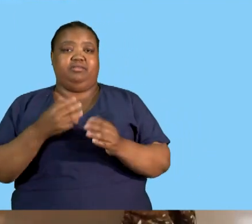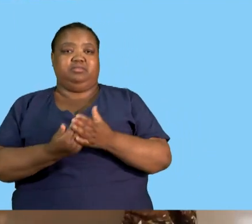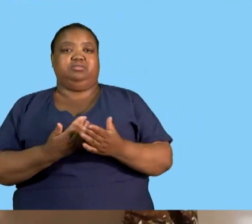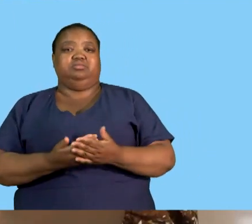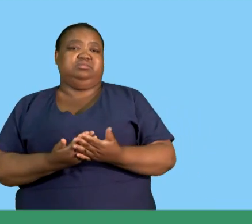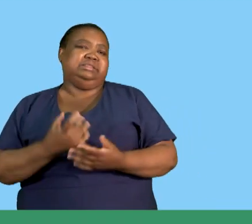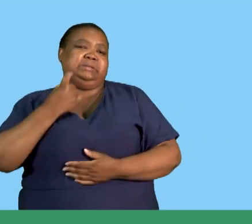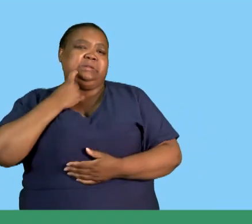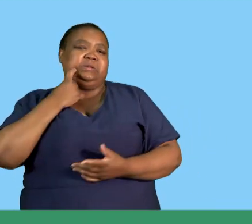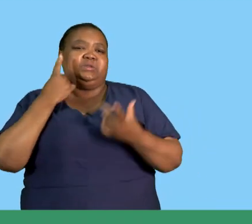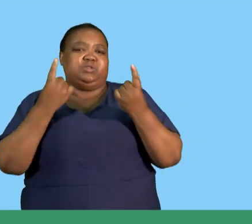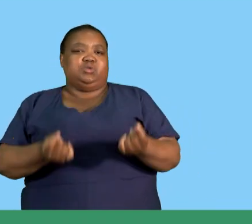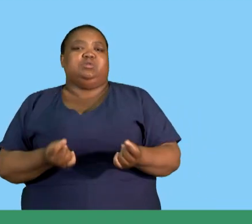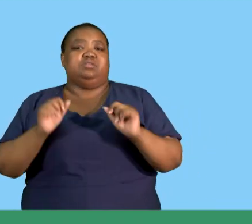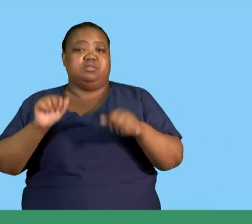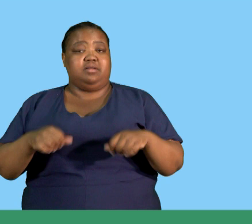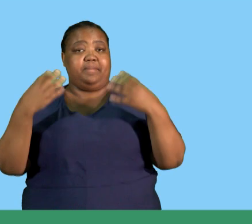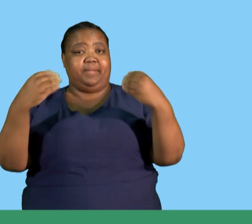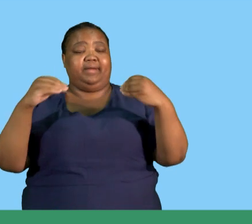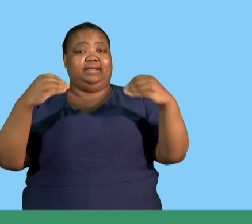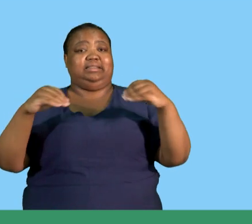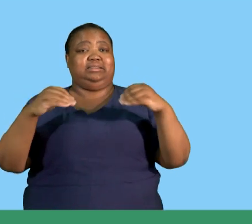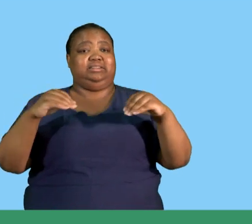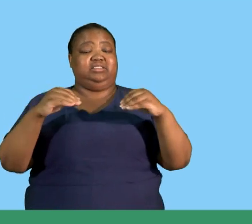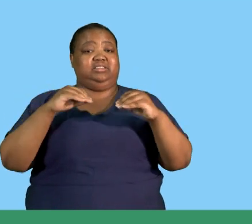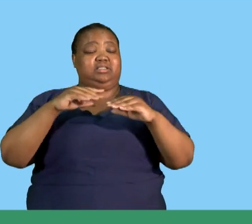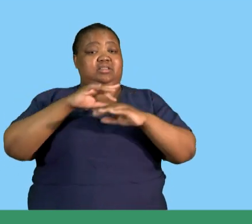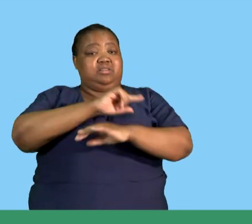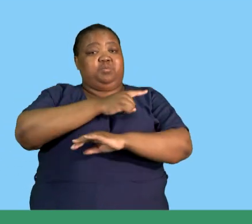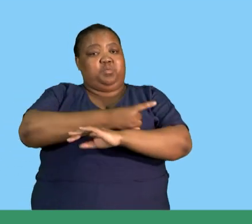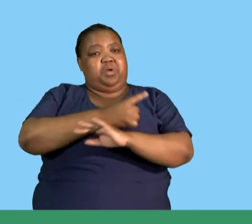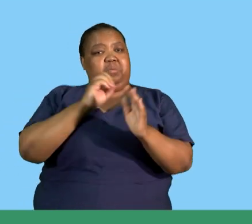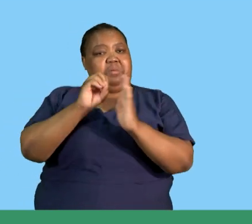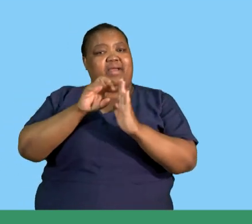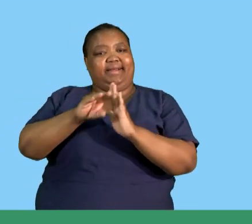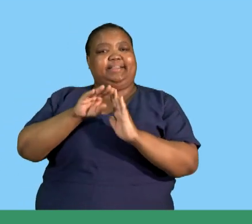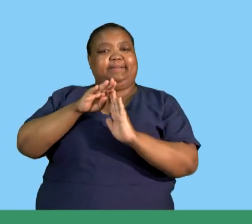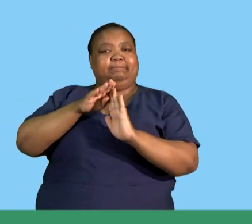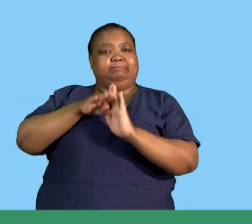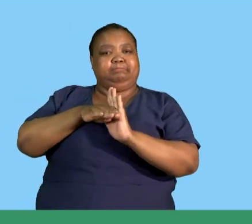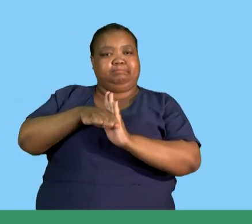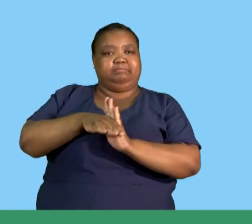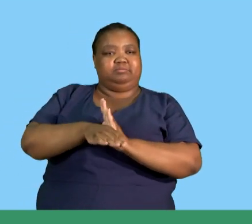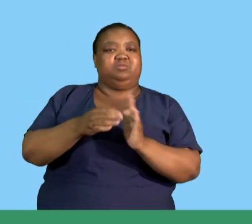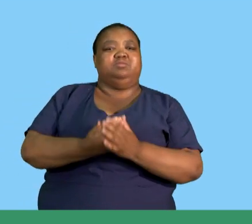it says here, if the business's product can be easily substituted, it weakens the power of the business in the